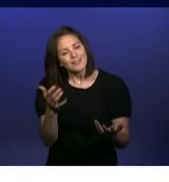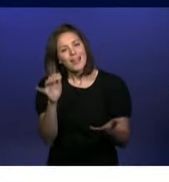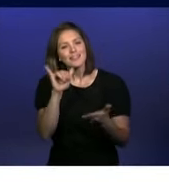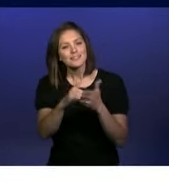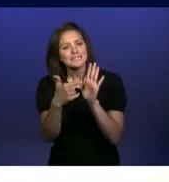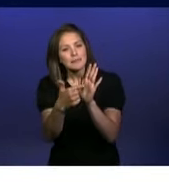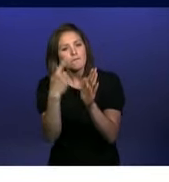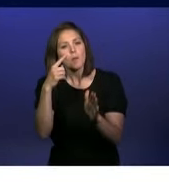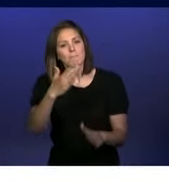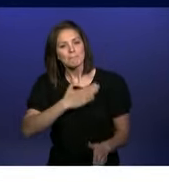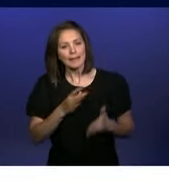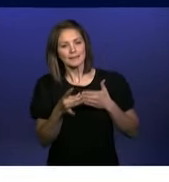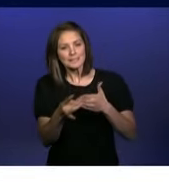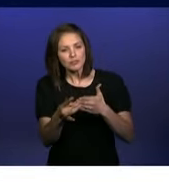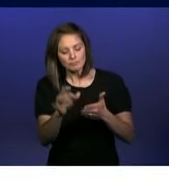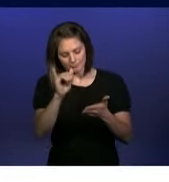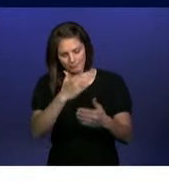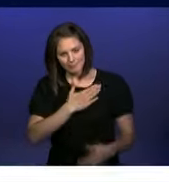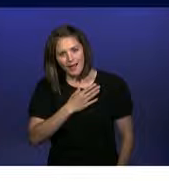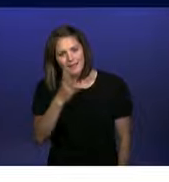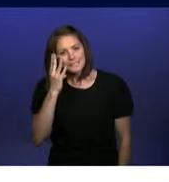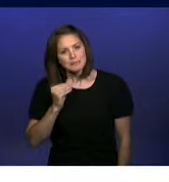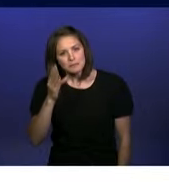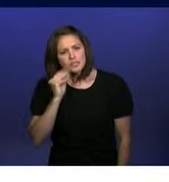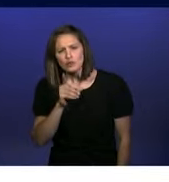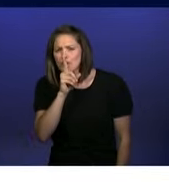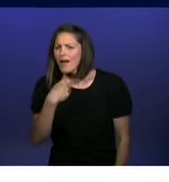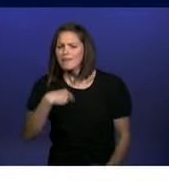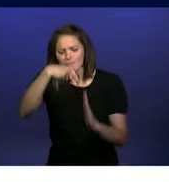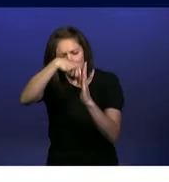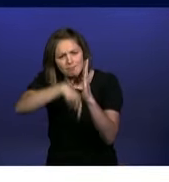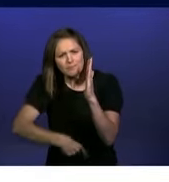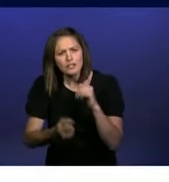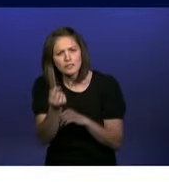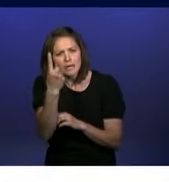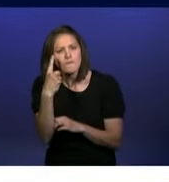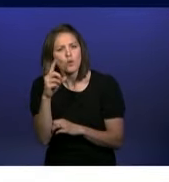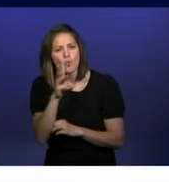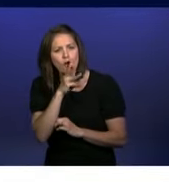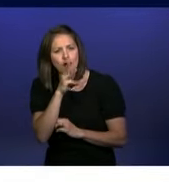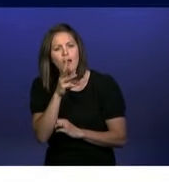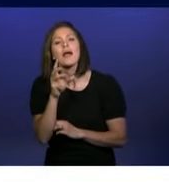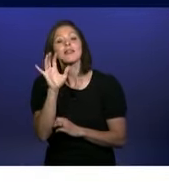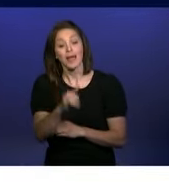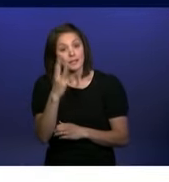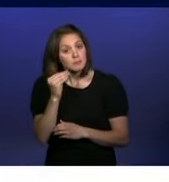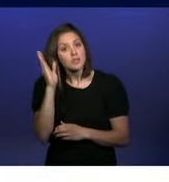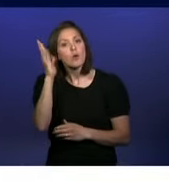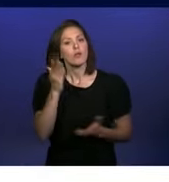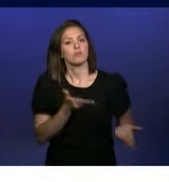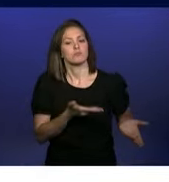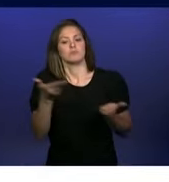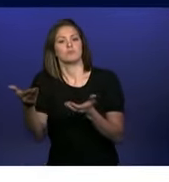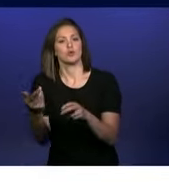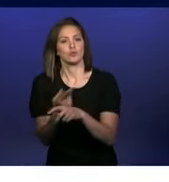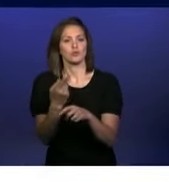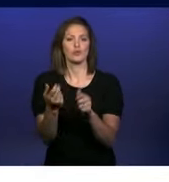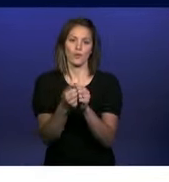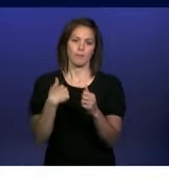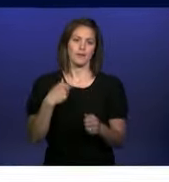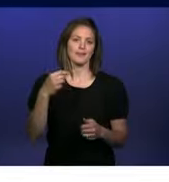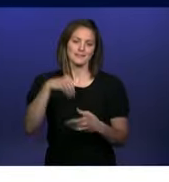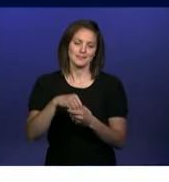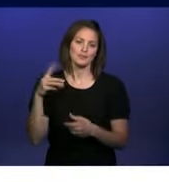leadership and kind of experience and kind of deep understanding of this issue that I intend to take back to Washington, D.C. Thank you, gentlemen. We have about